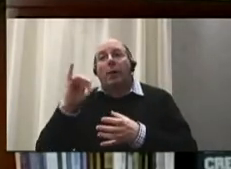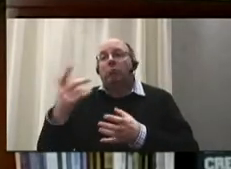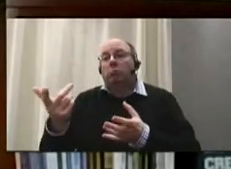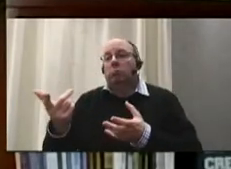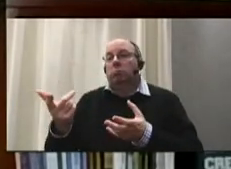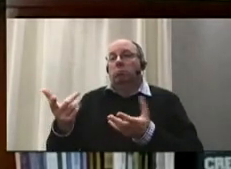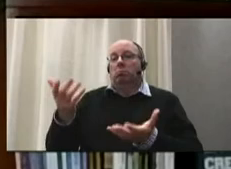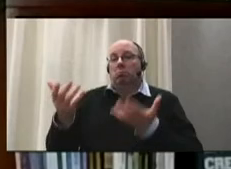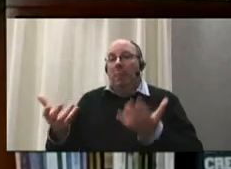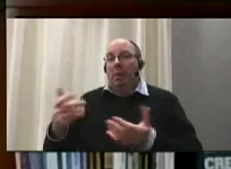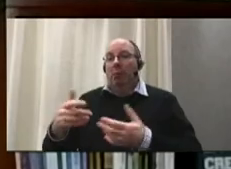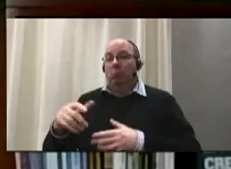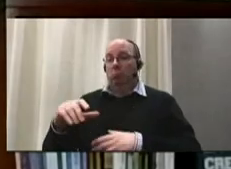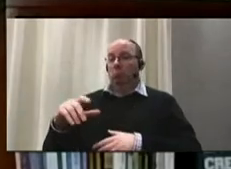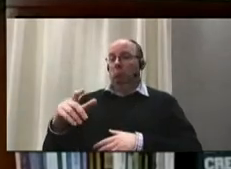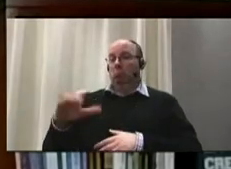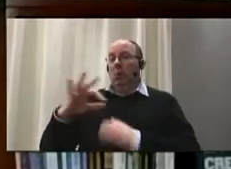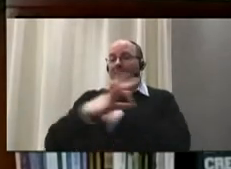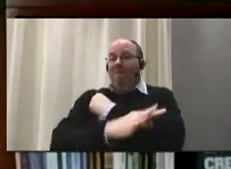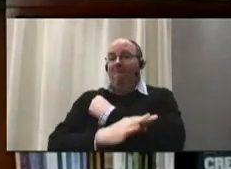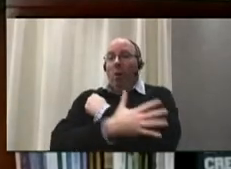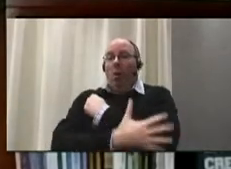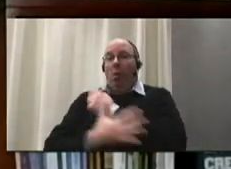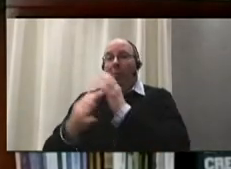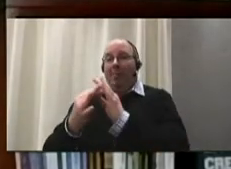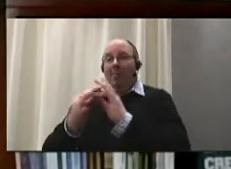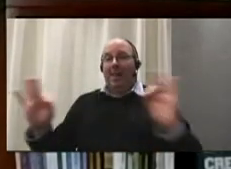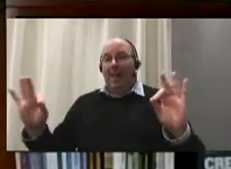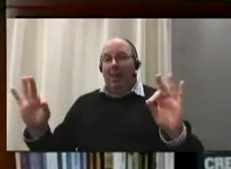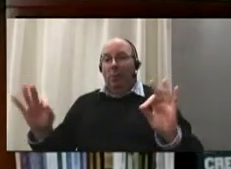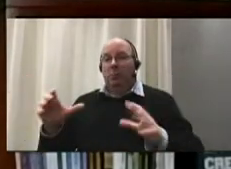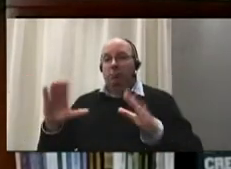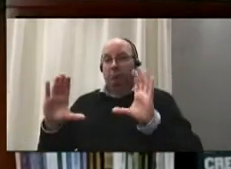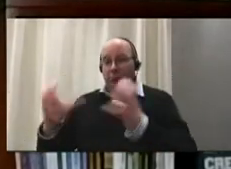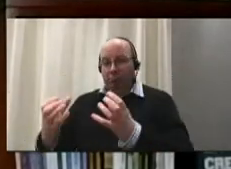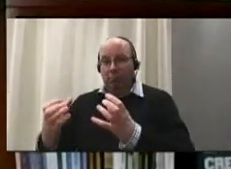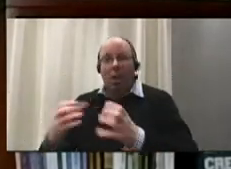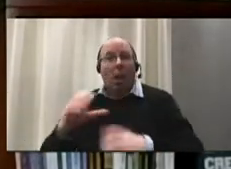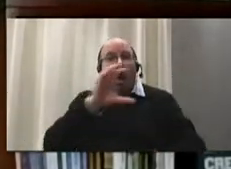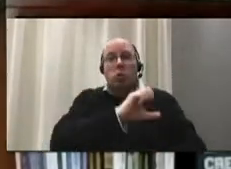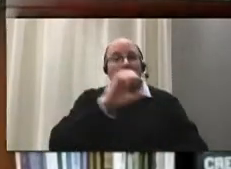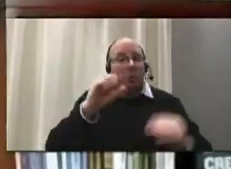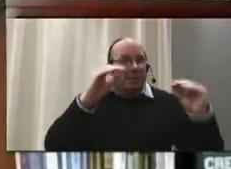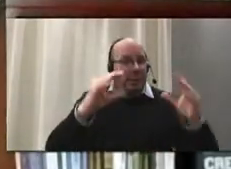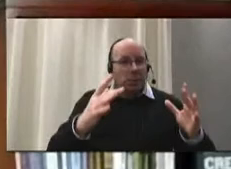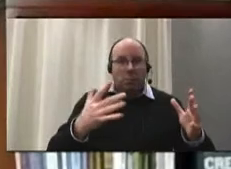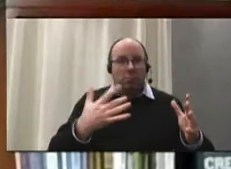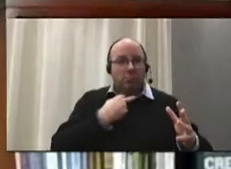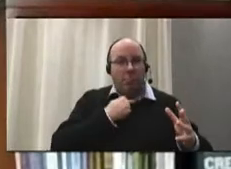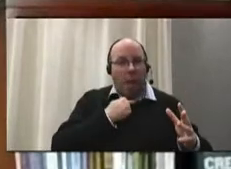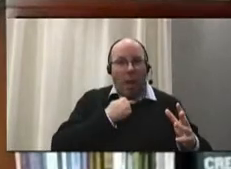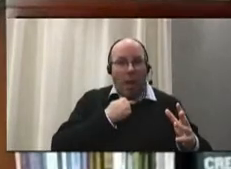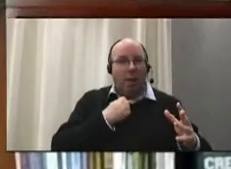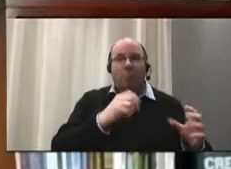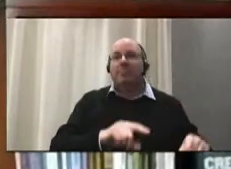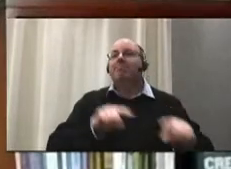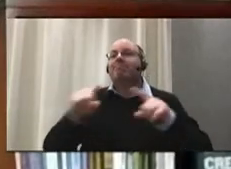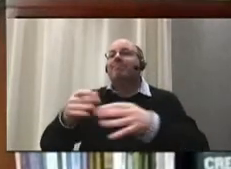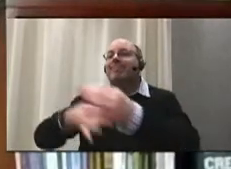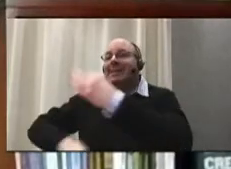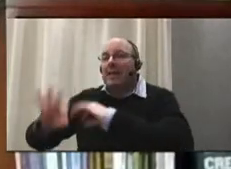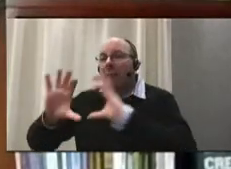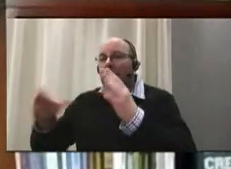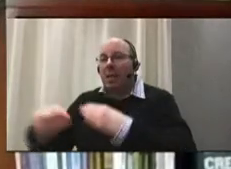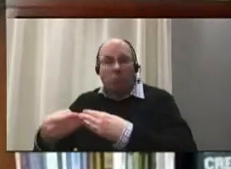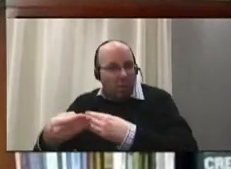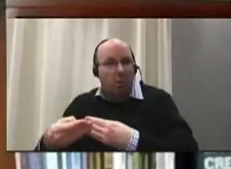foreign language? To me, that's not a quality education. And it becomes even more not quality depending on how long those circumstances